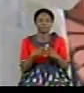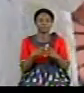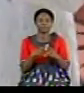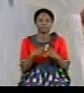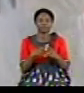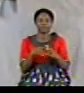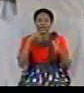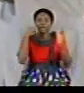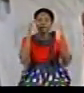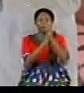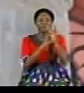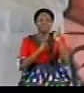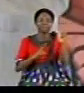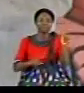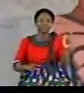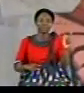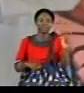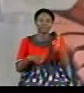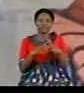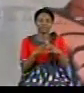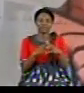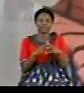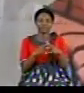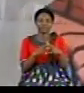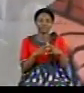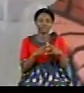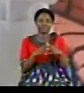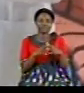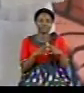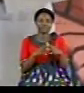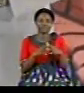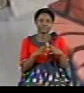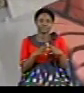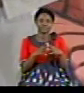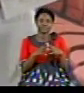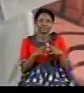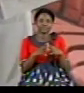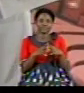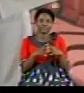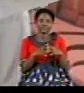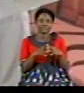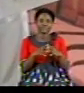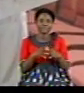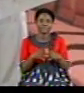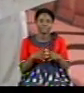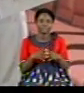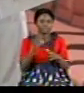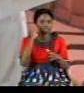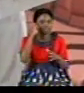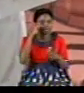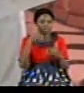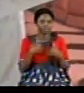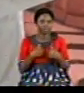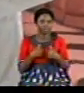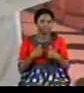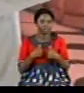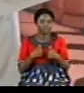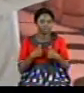Praise the Lord. I present to you Brother Daniel Lindsay. He had an